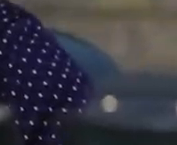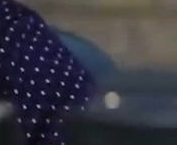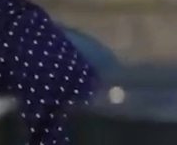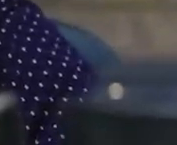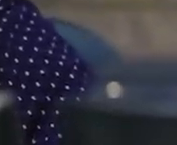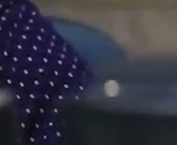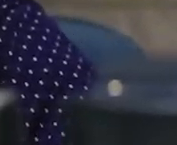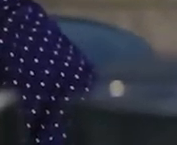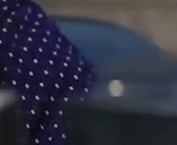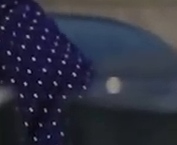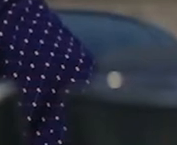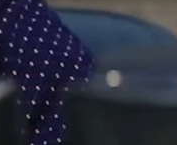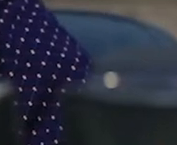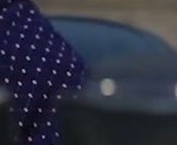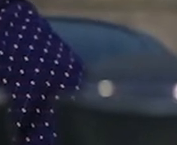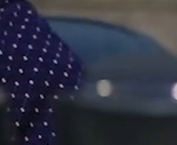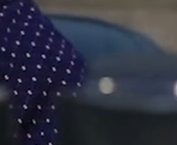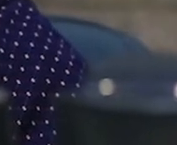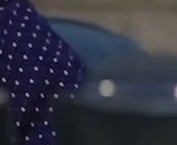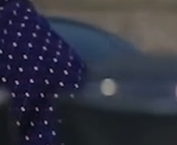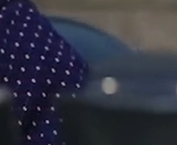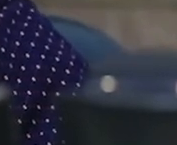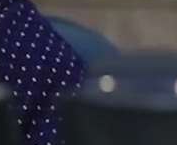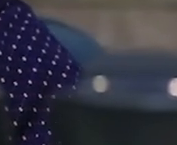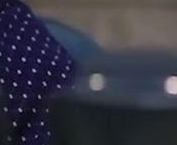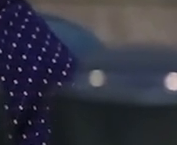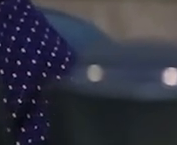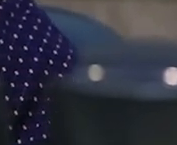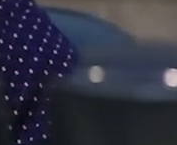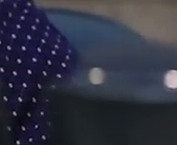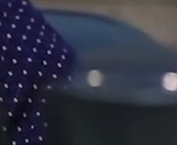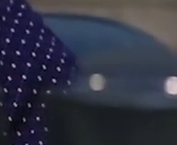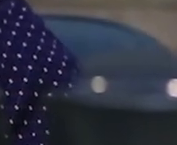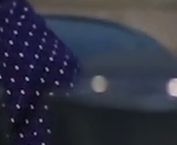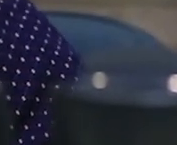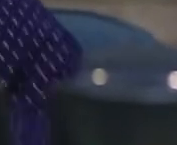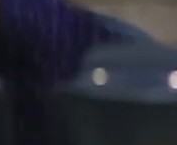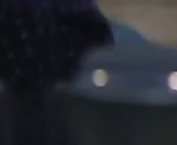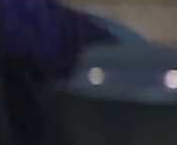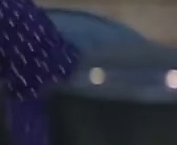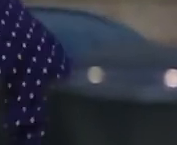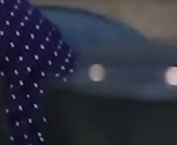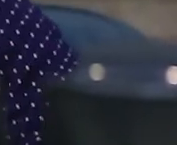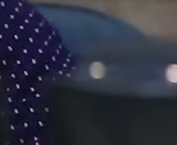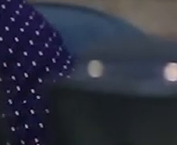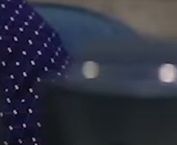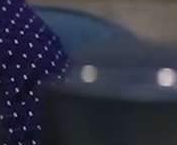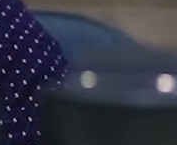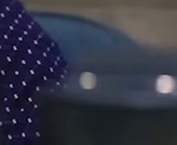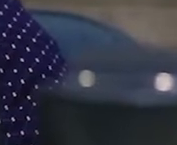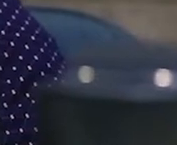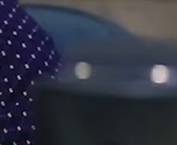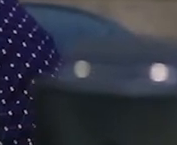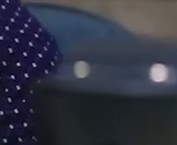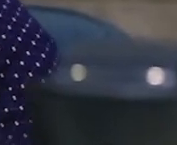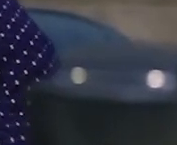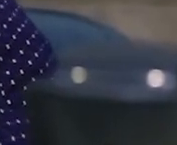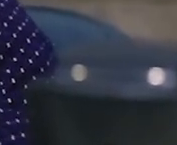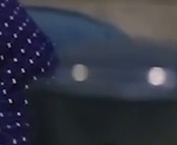welcome to the Young Scientists Kenya. When the United Nations, we love you so much,